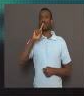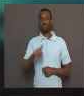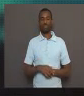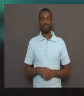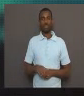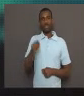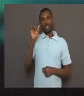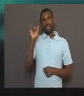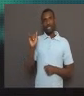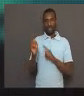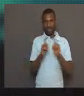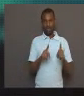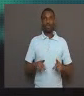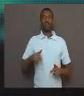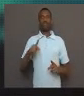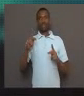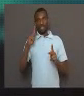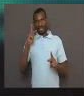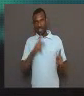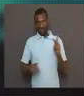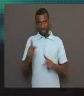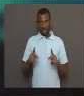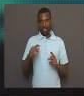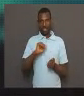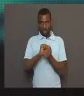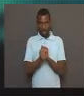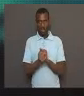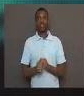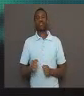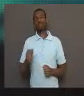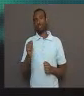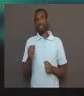physical changes as well as heat capacity.